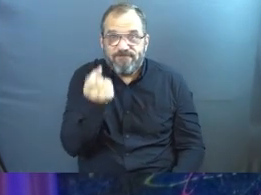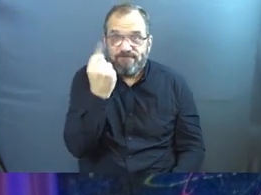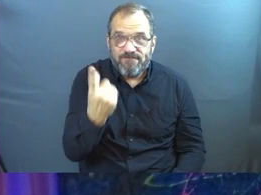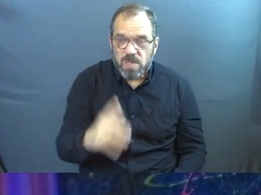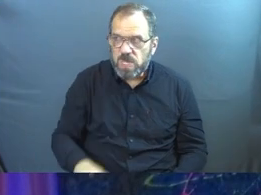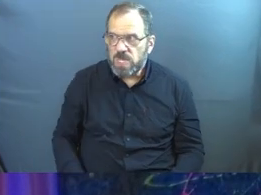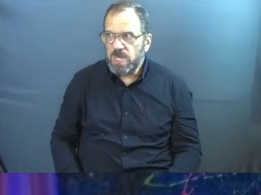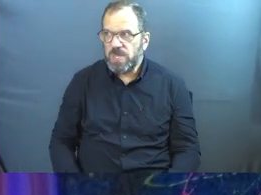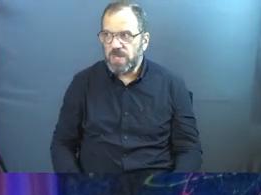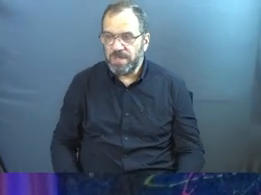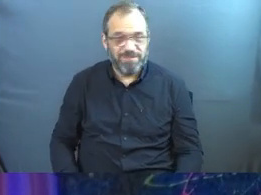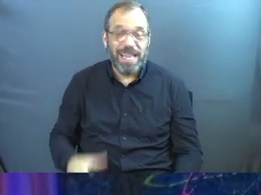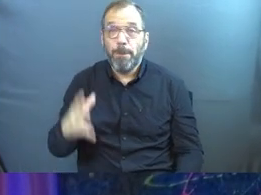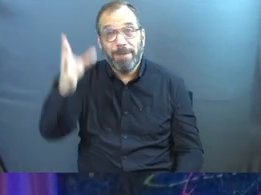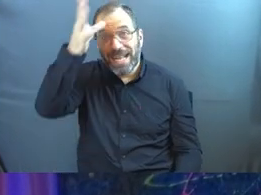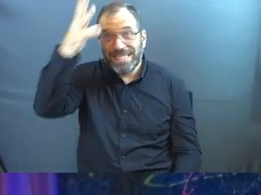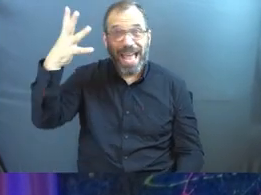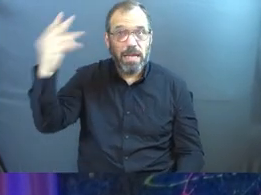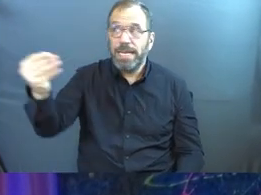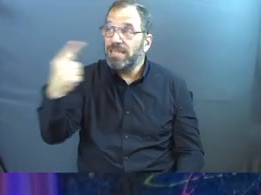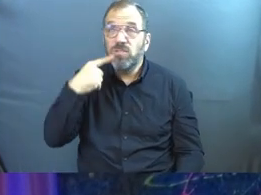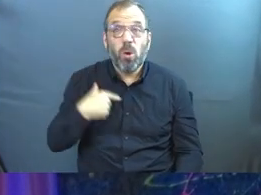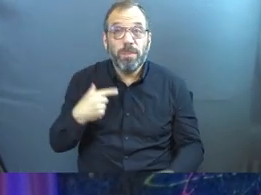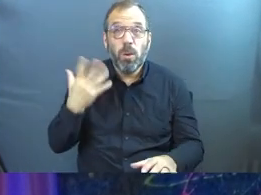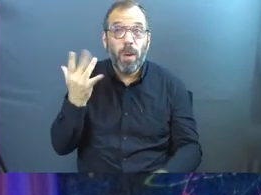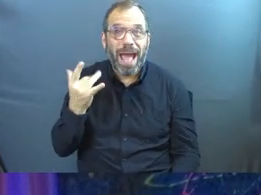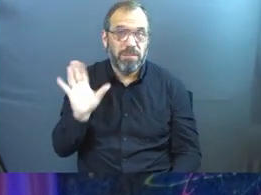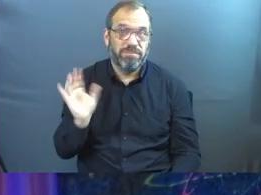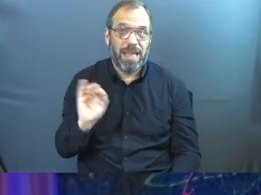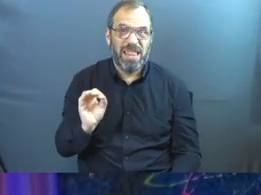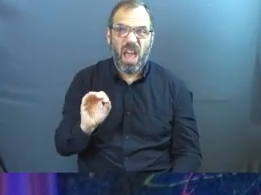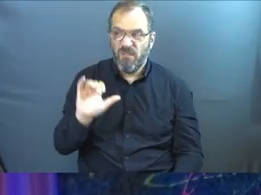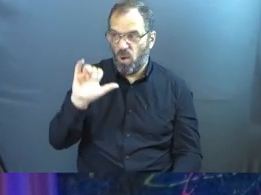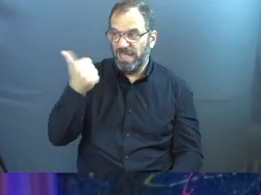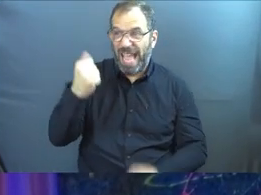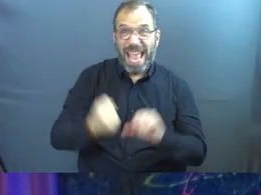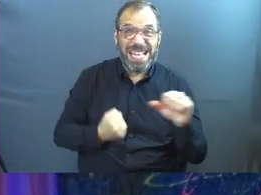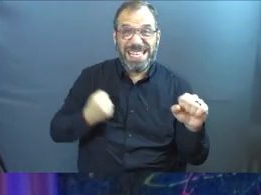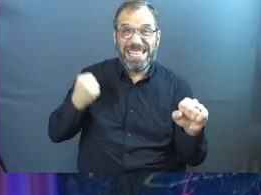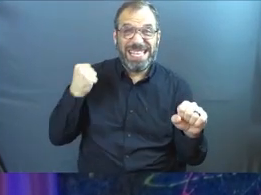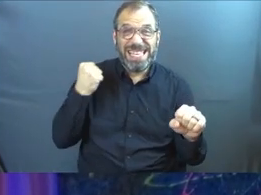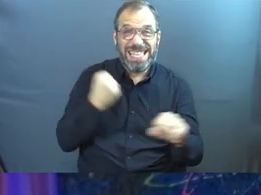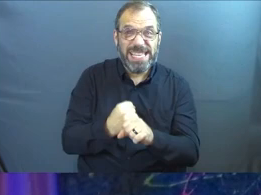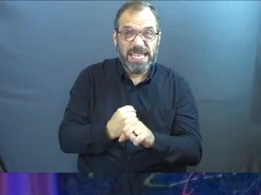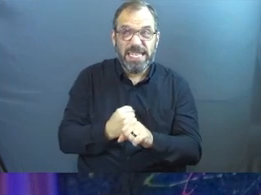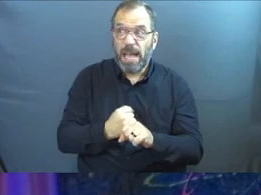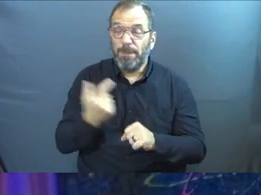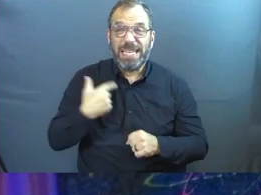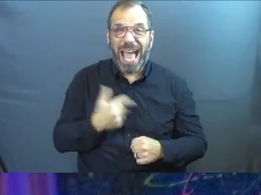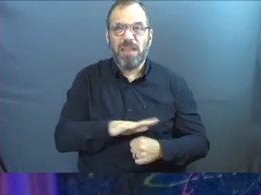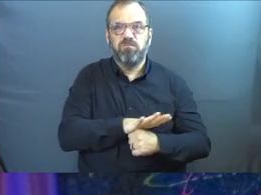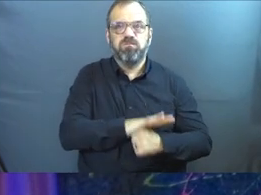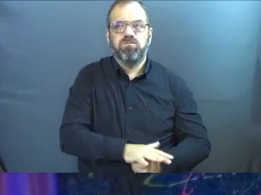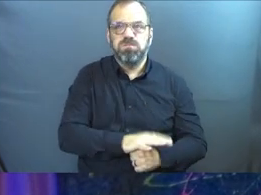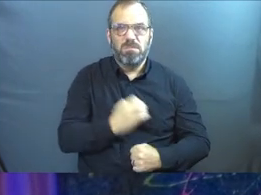understand. And he just did it. He didn't explain. And for 10 years, I stuffed it.